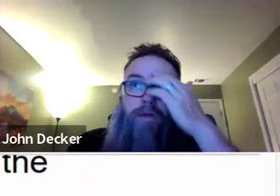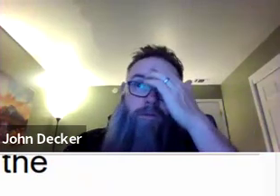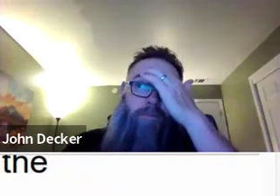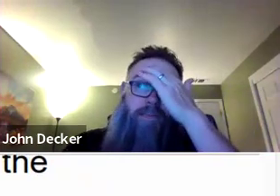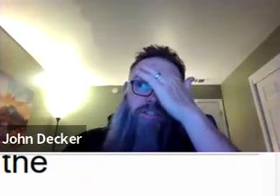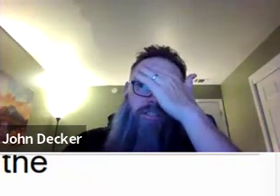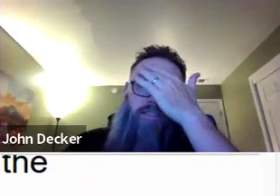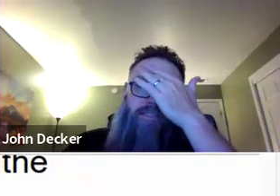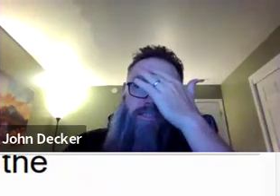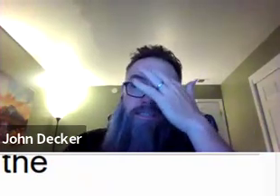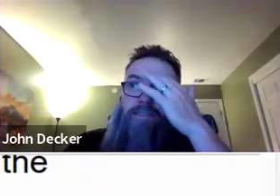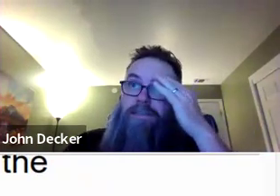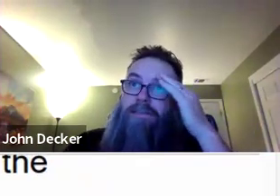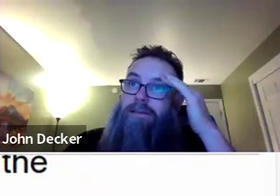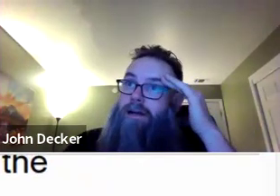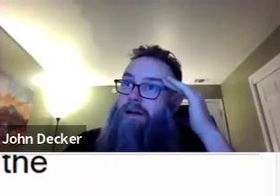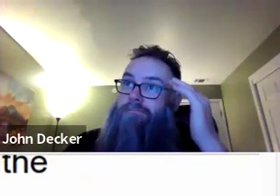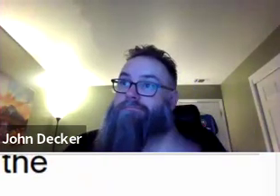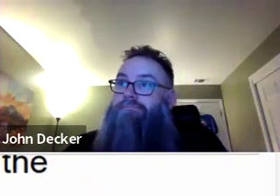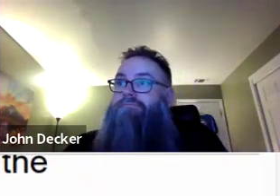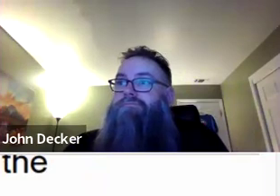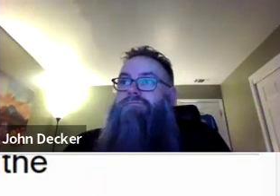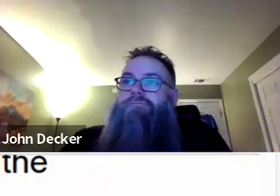and safety waiver application assistance